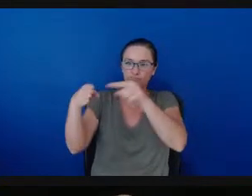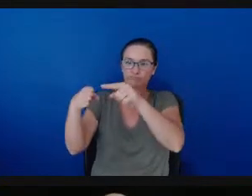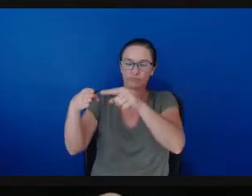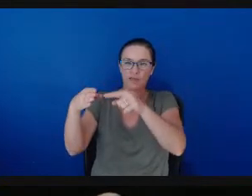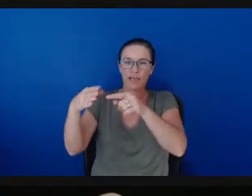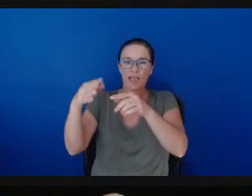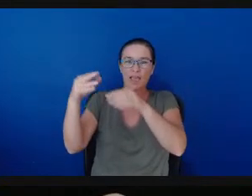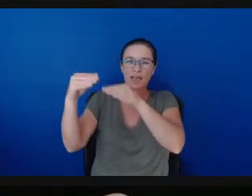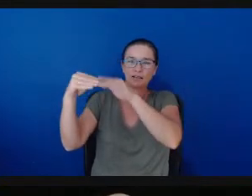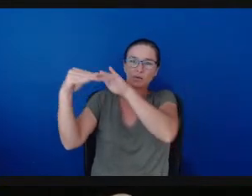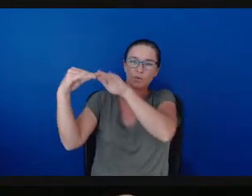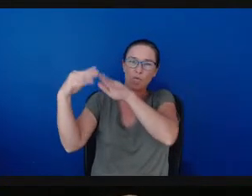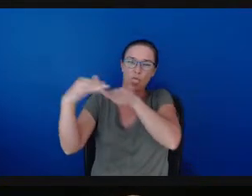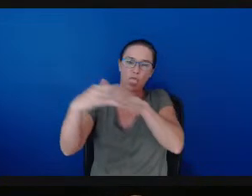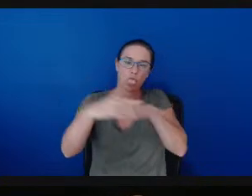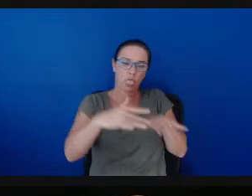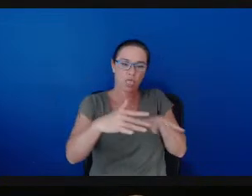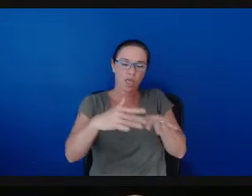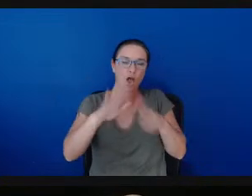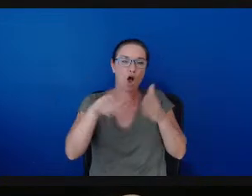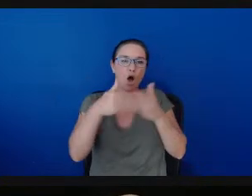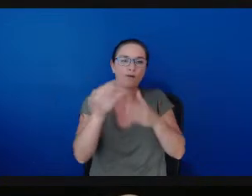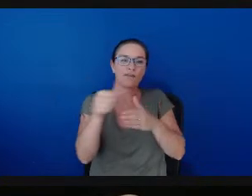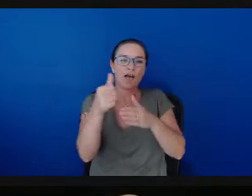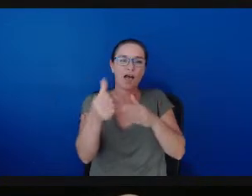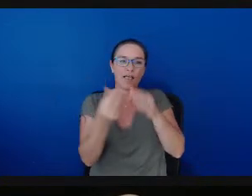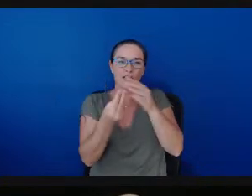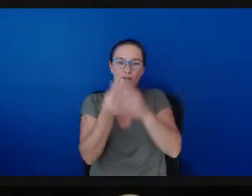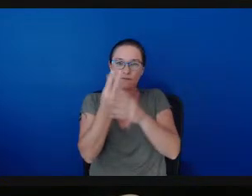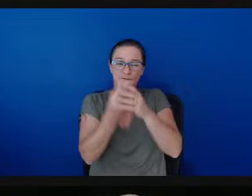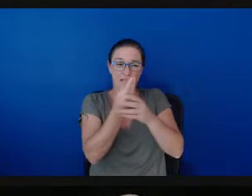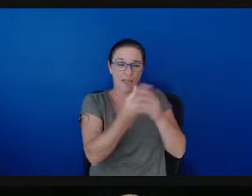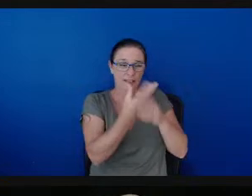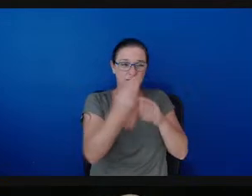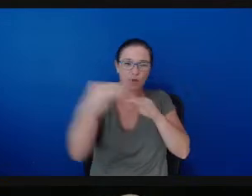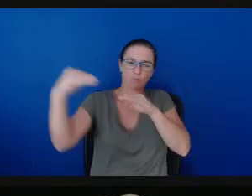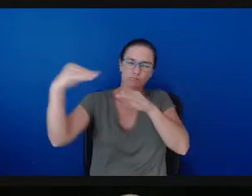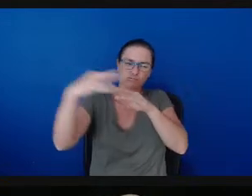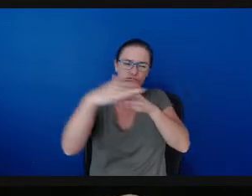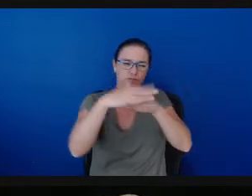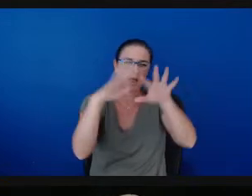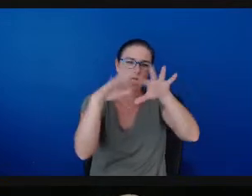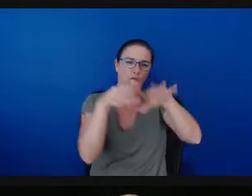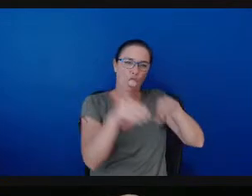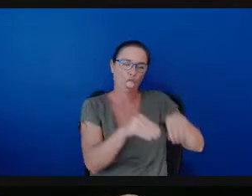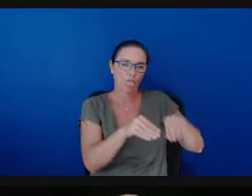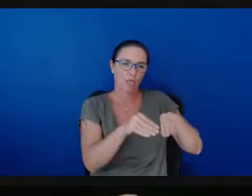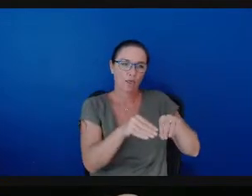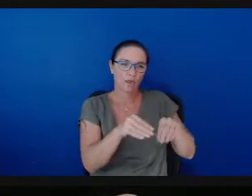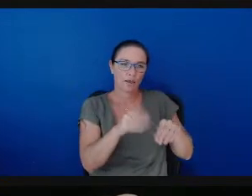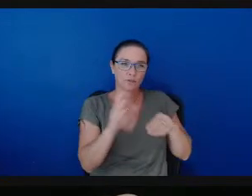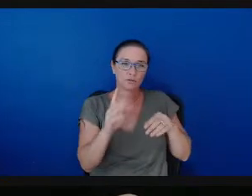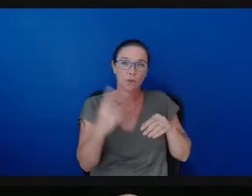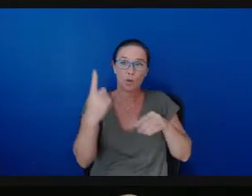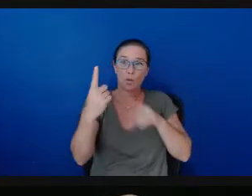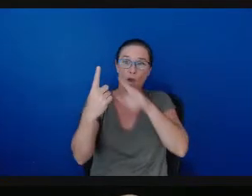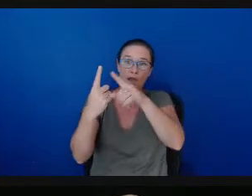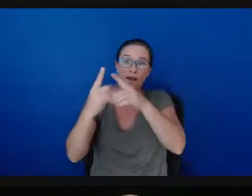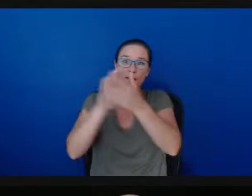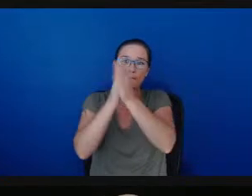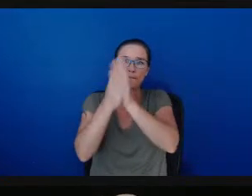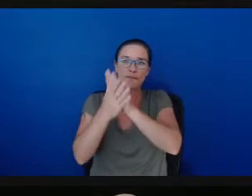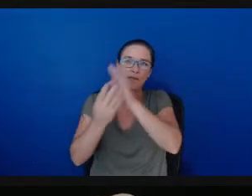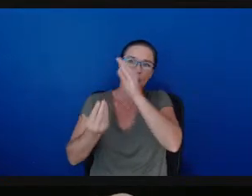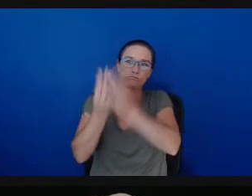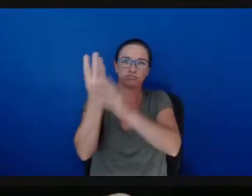all the other vents. They were getting submerged beneath the flood of lava, and so the one that was sticking up above that became the most dominant vent up